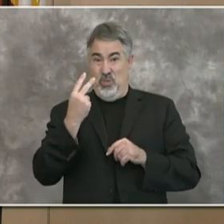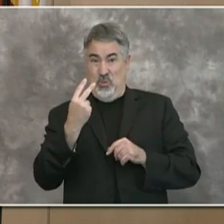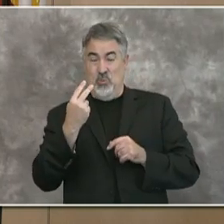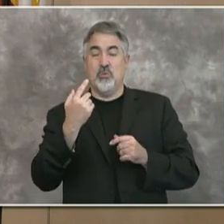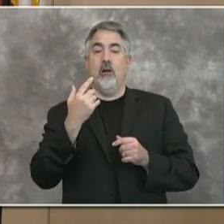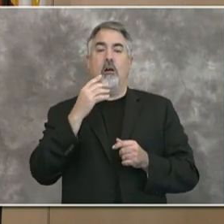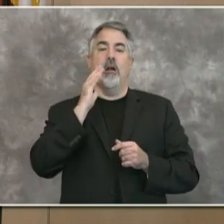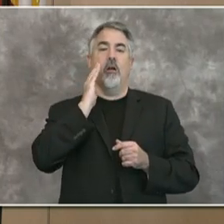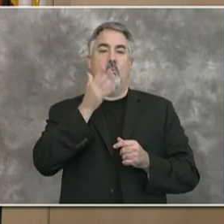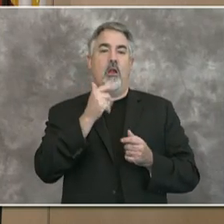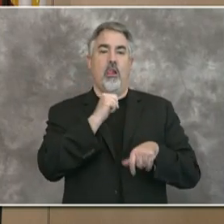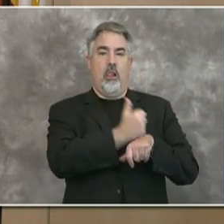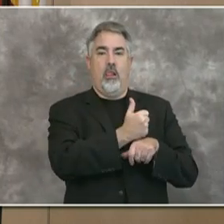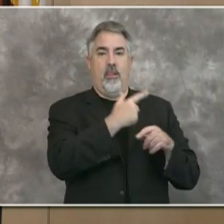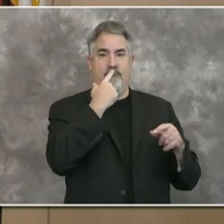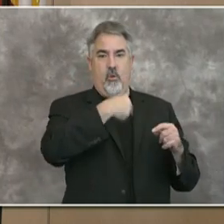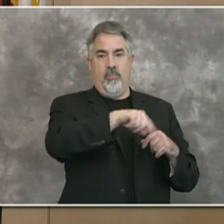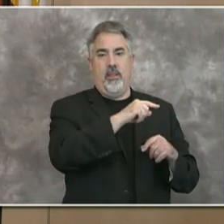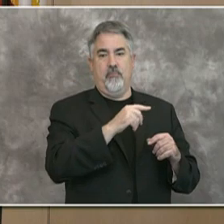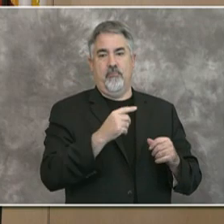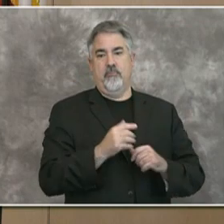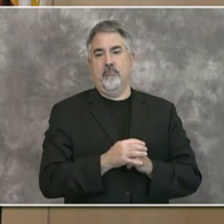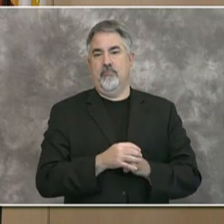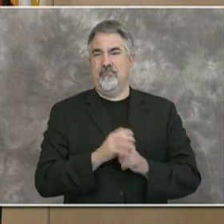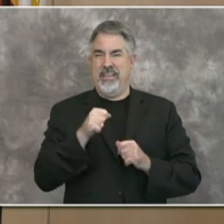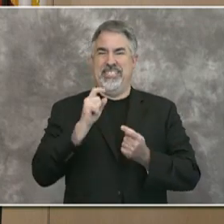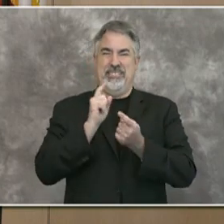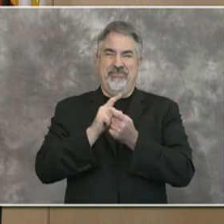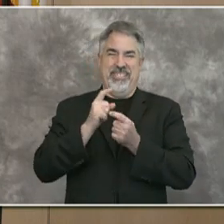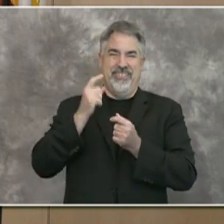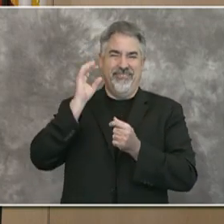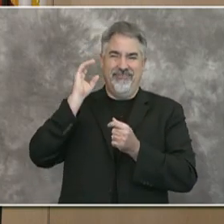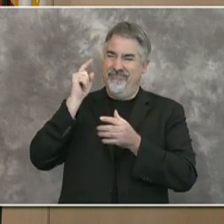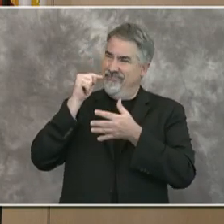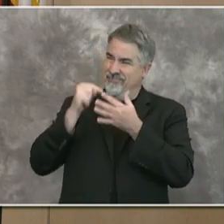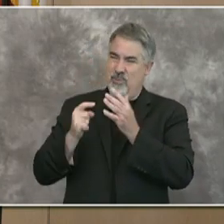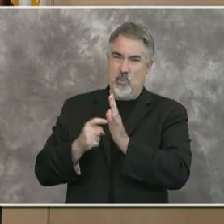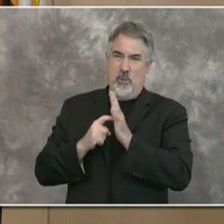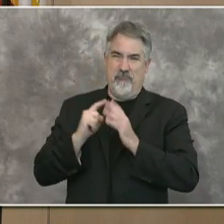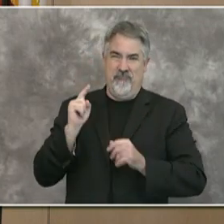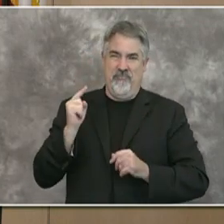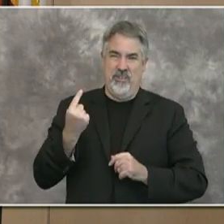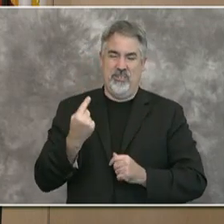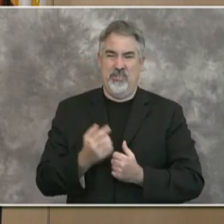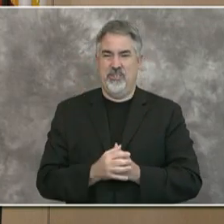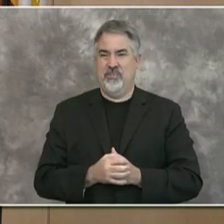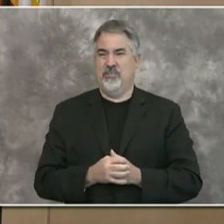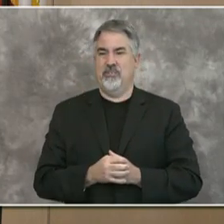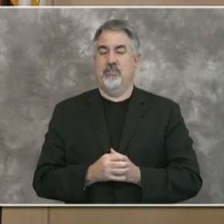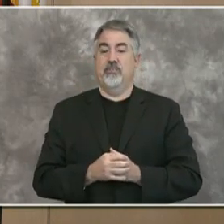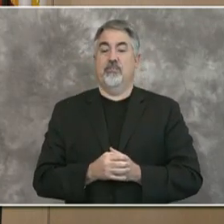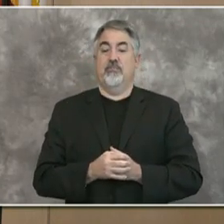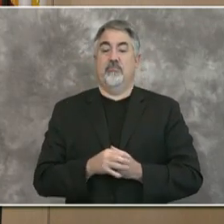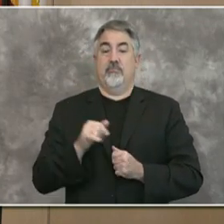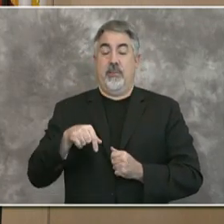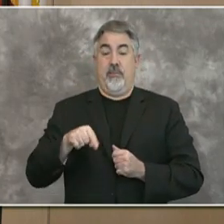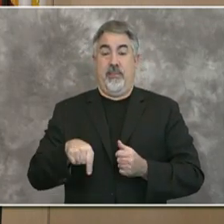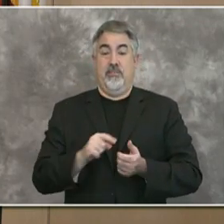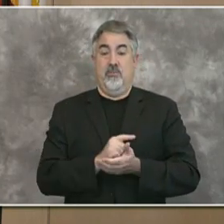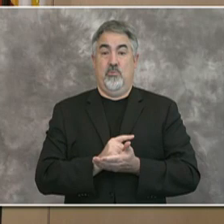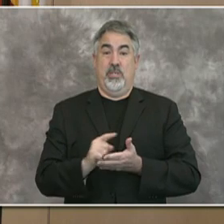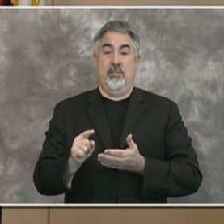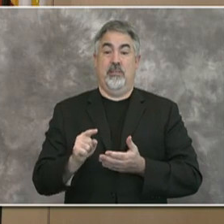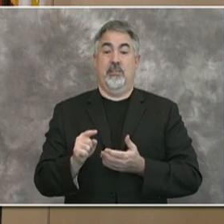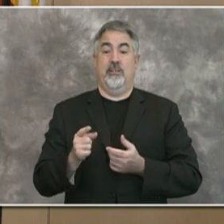stage based on whether we meet criteria for that. But for this week, and obviously last week when